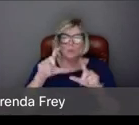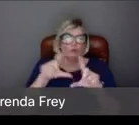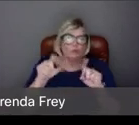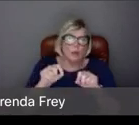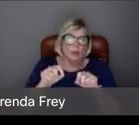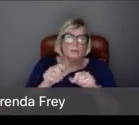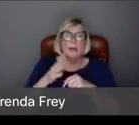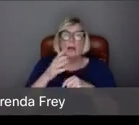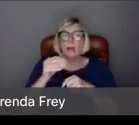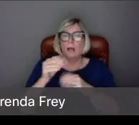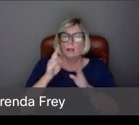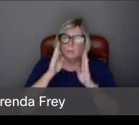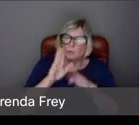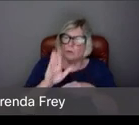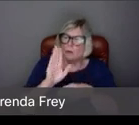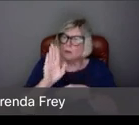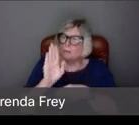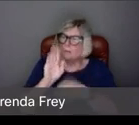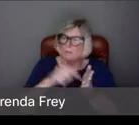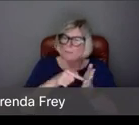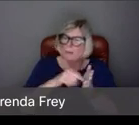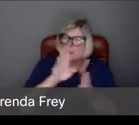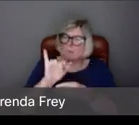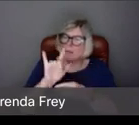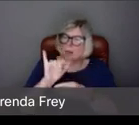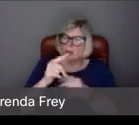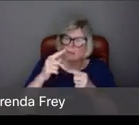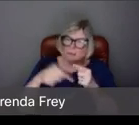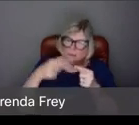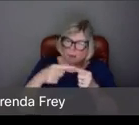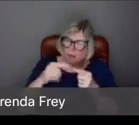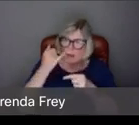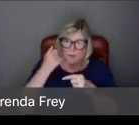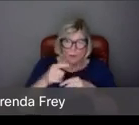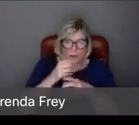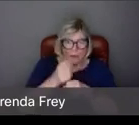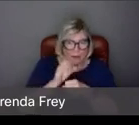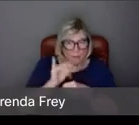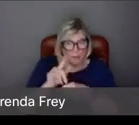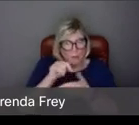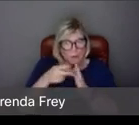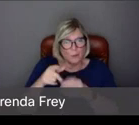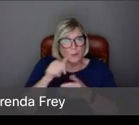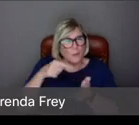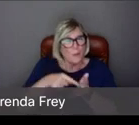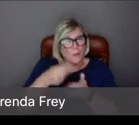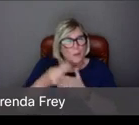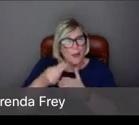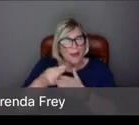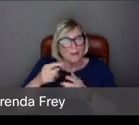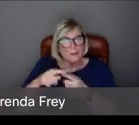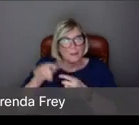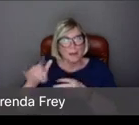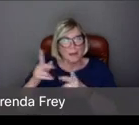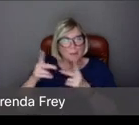And also pay attention to your billing cycles, because if you didn't get a bill, it doesn't mean you don't still owe the money for the goods and services that you're